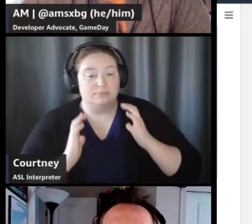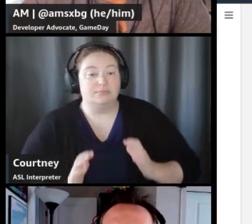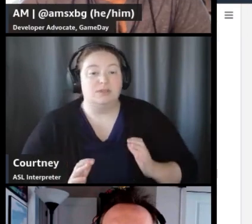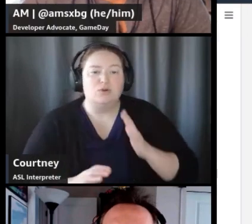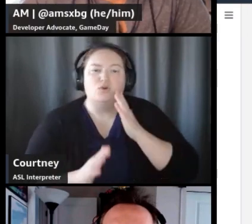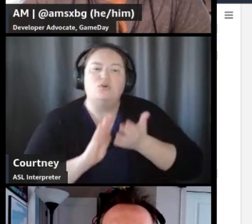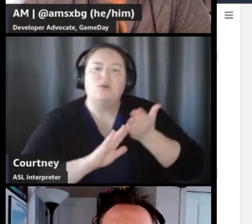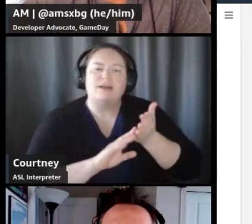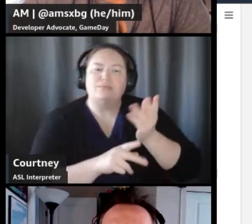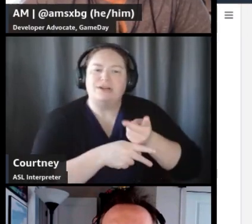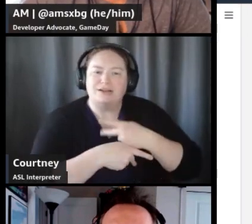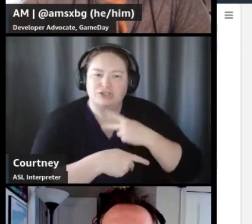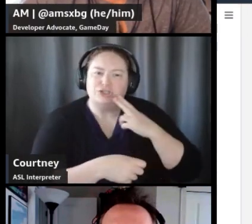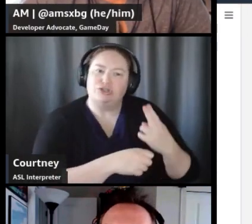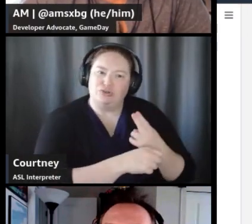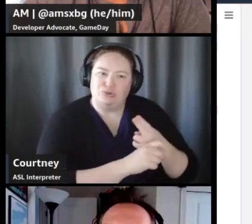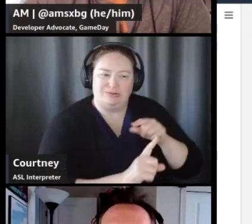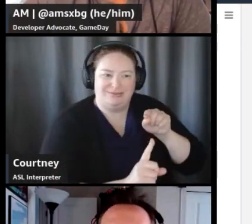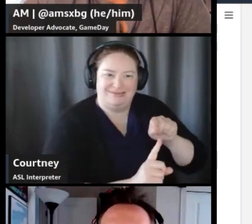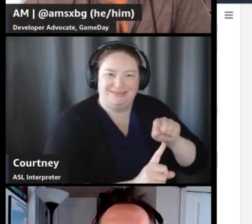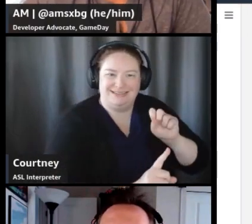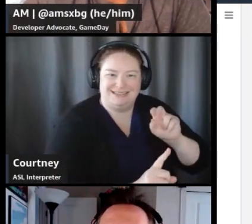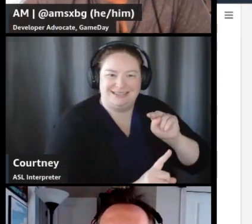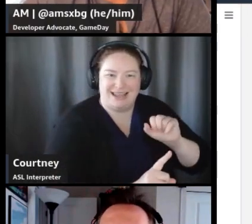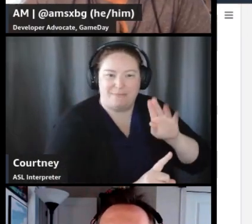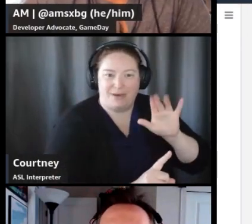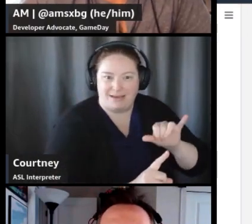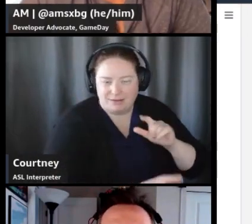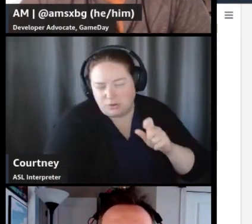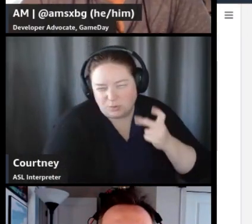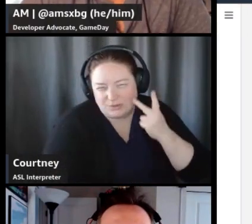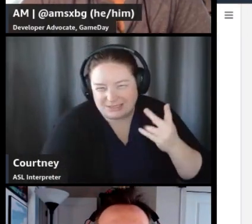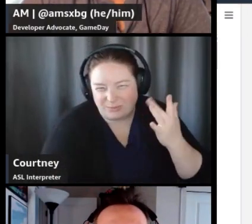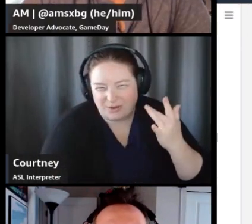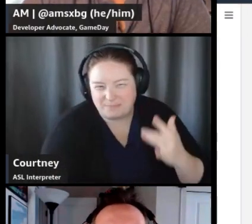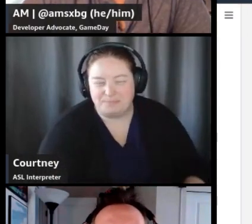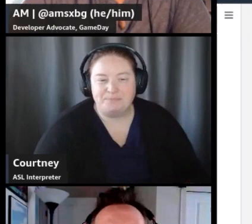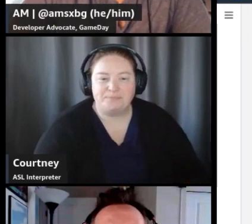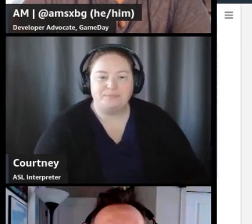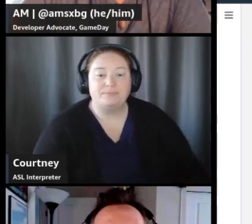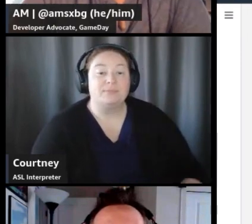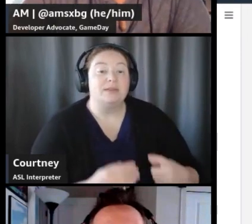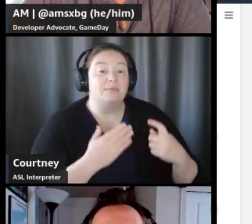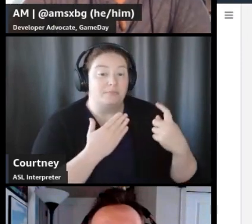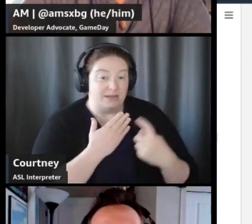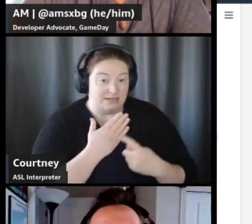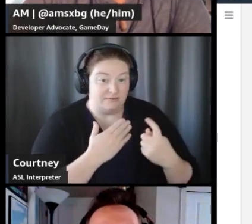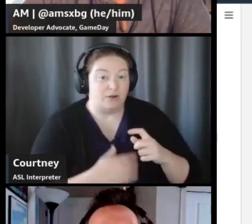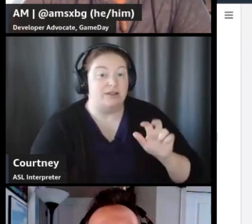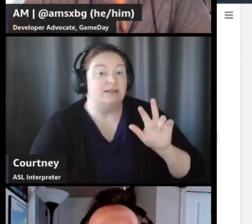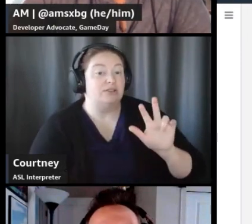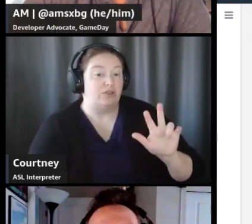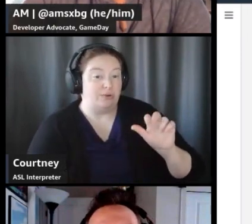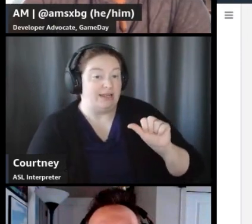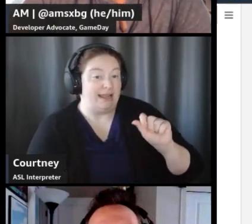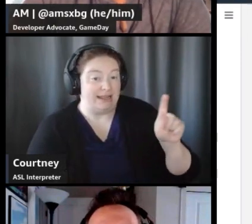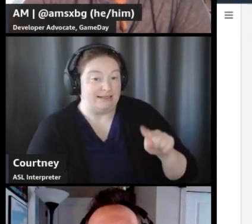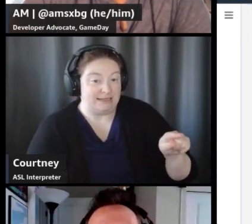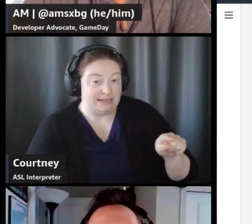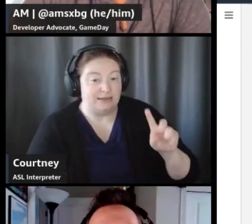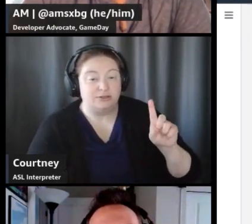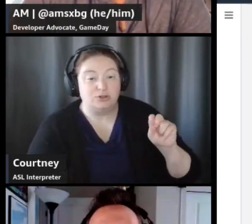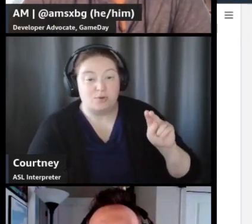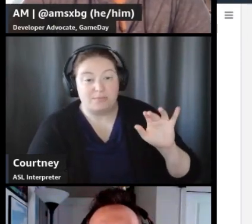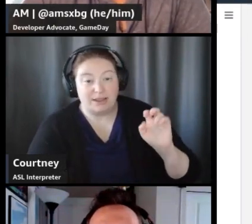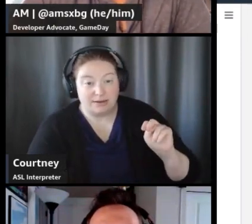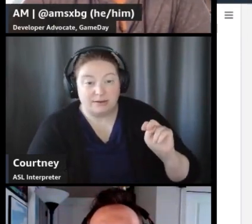workloads to use domain with standby, and you'll see why, right? By default, it is a 3 AZ domain with